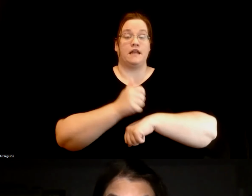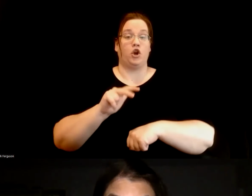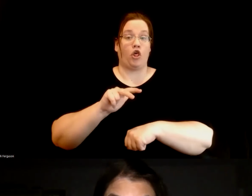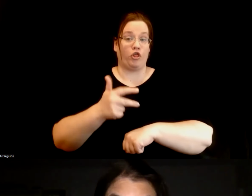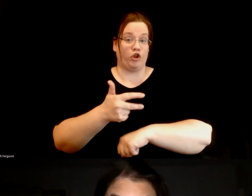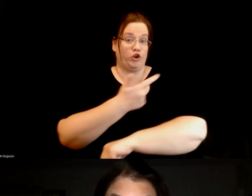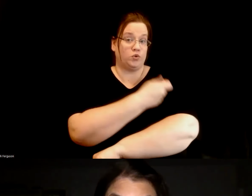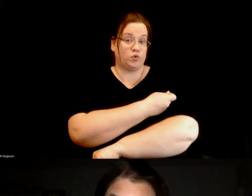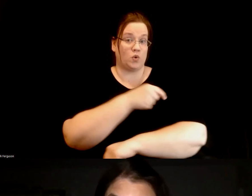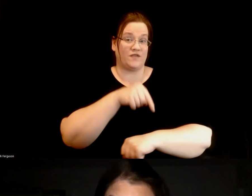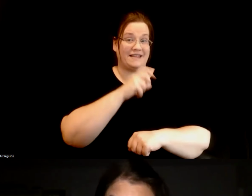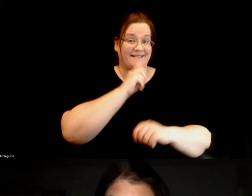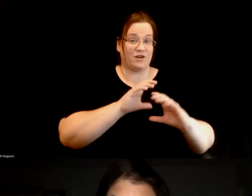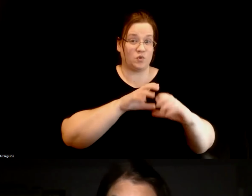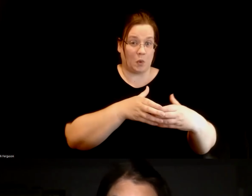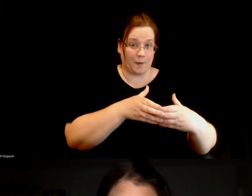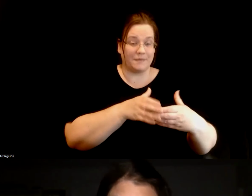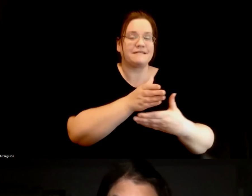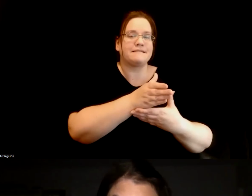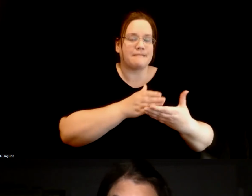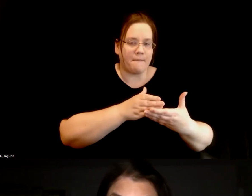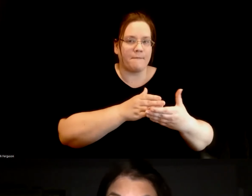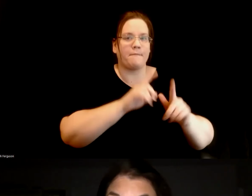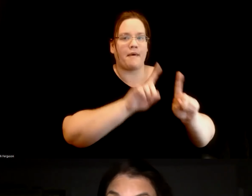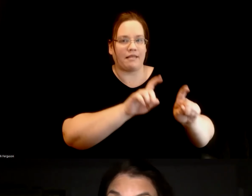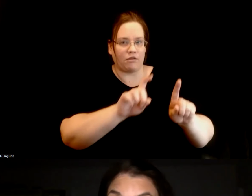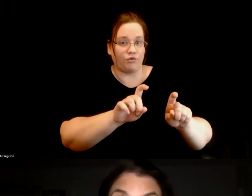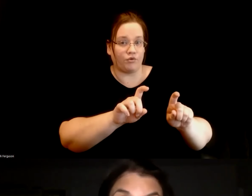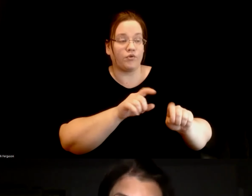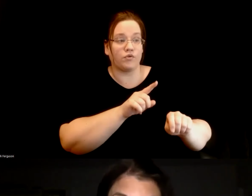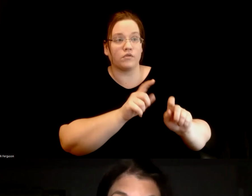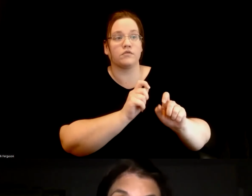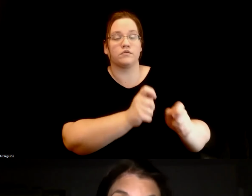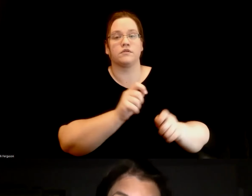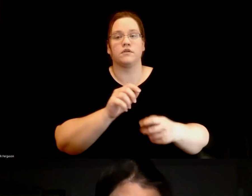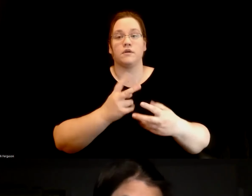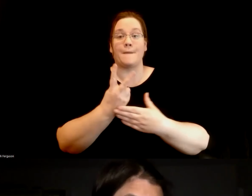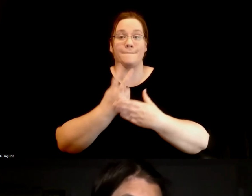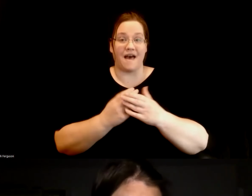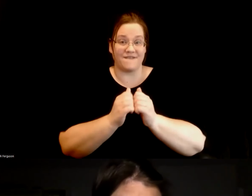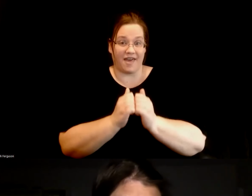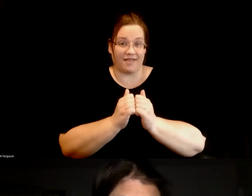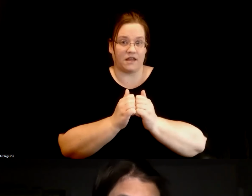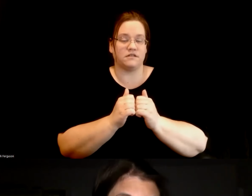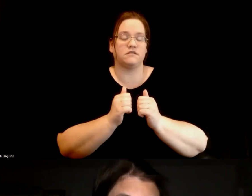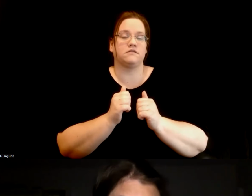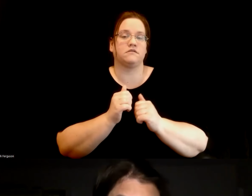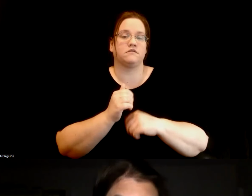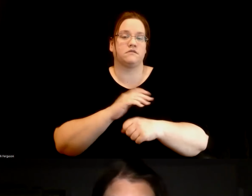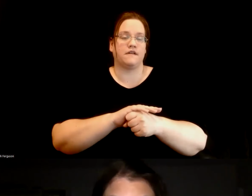now, and some of their clinical trial participants are receiving their bivalent vaccine, which